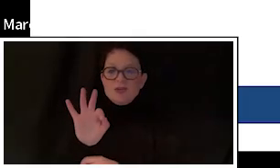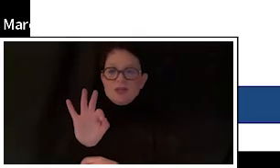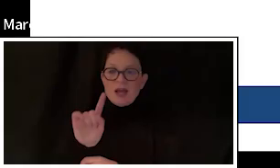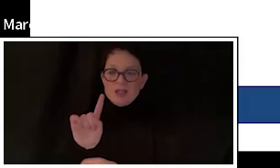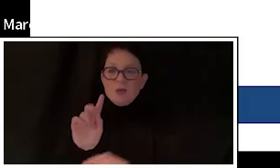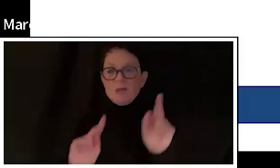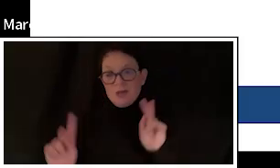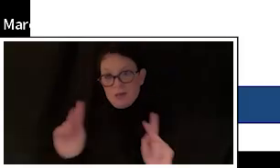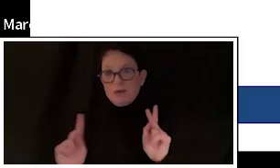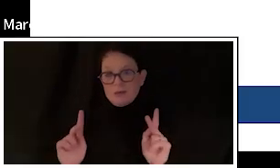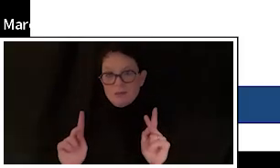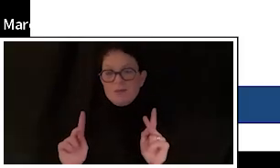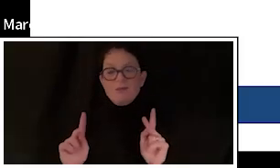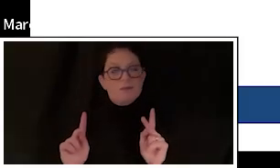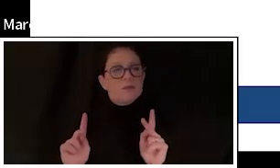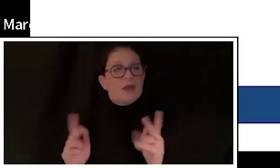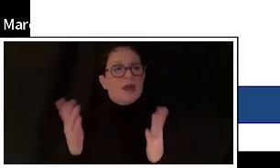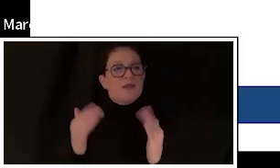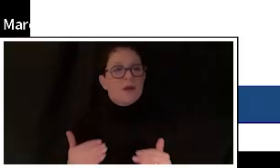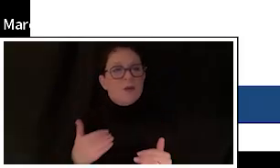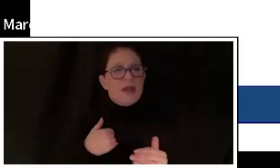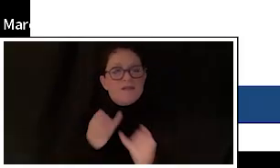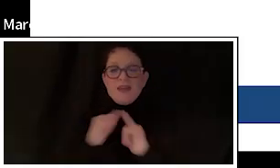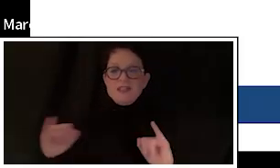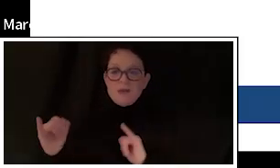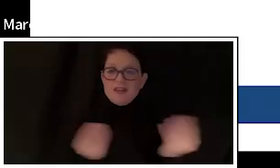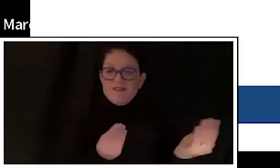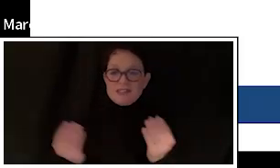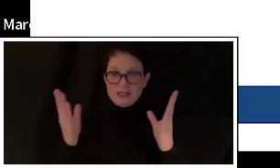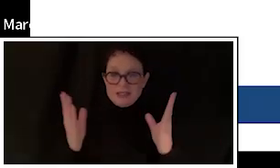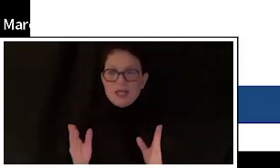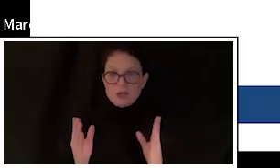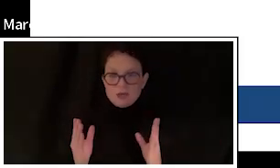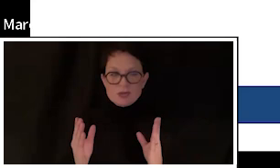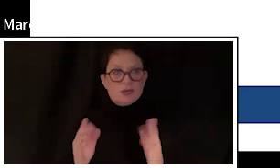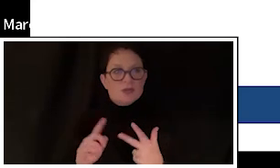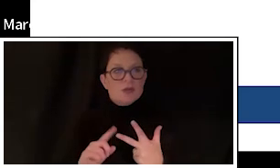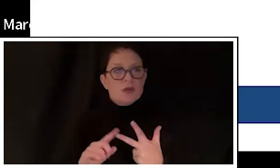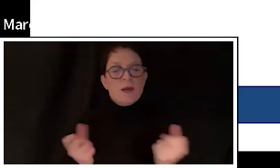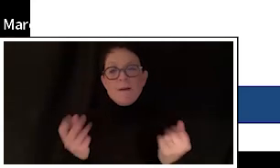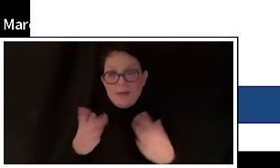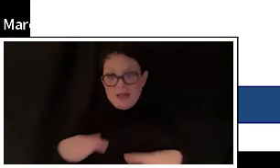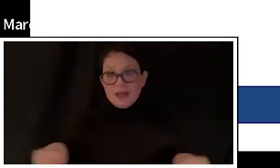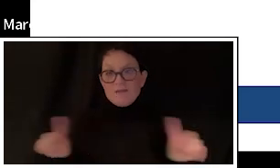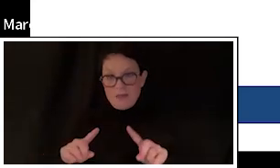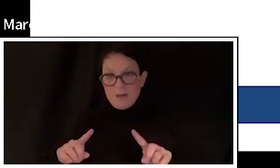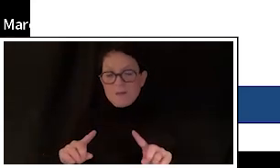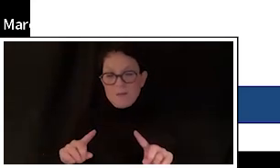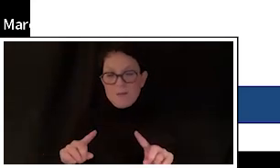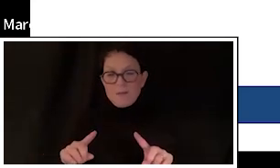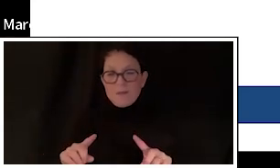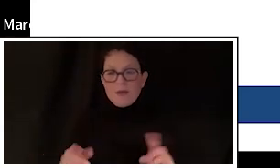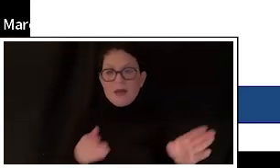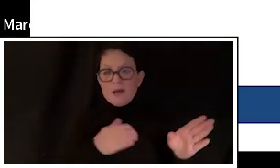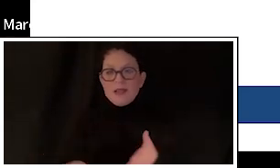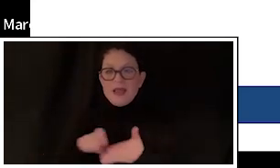591 people. And then we also have independent facilitators, many of whom were plan